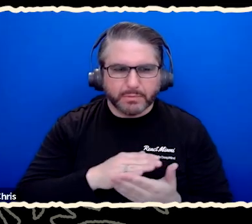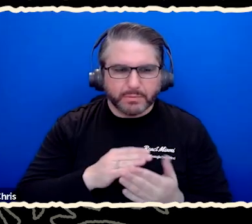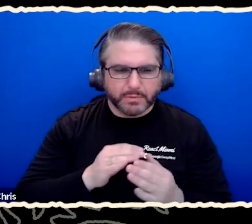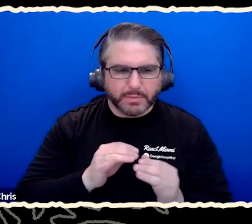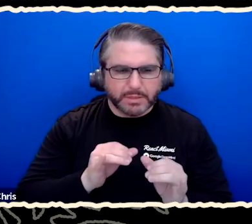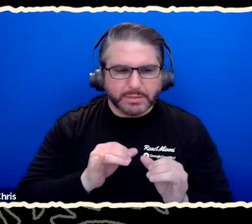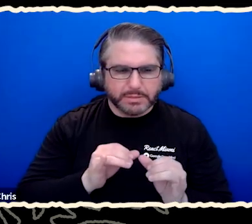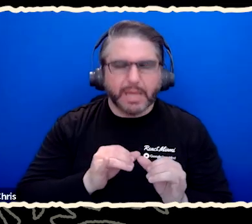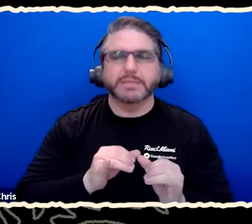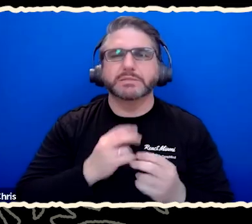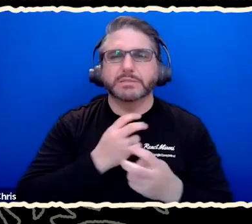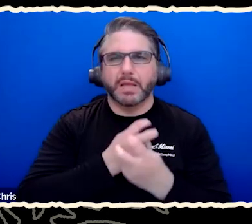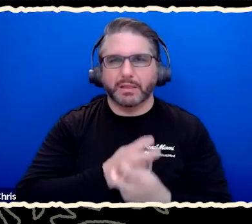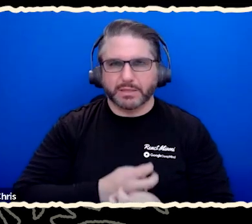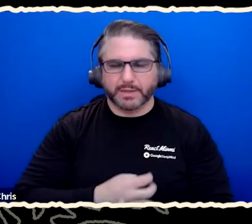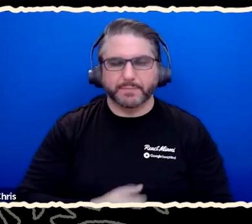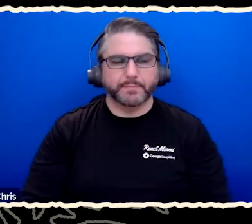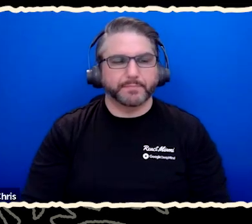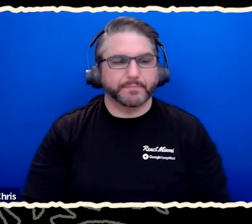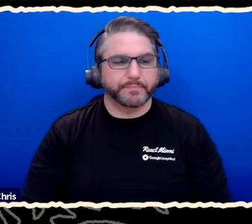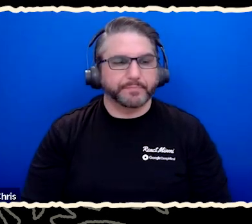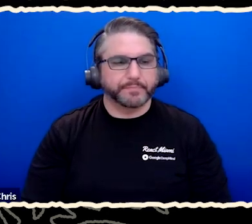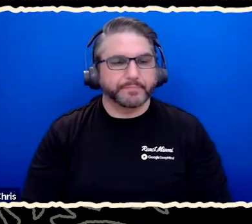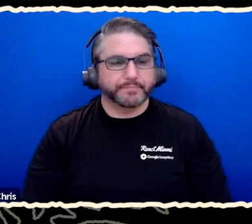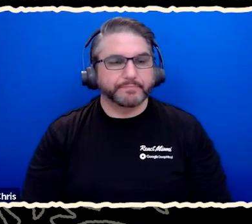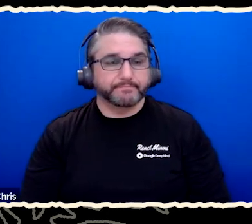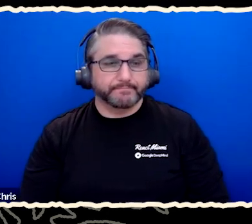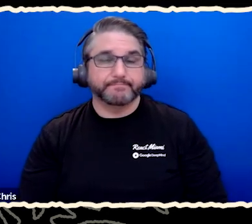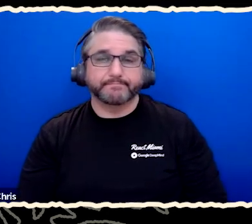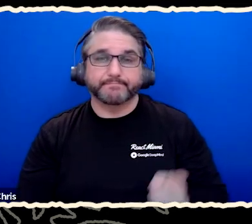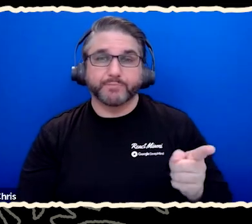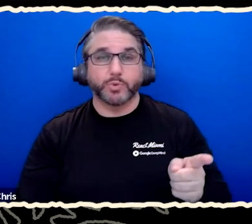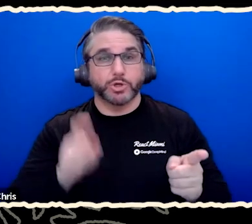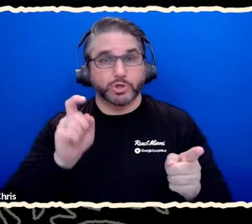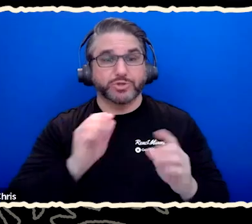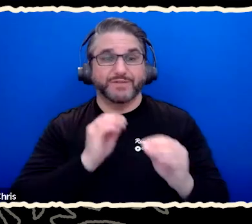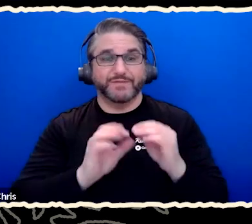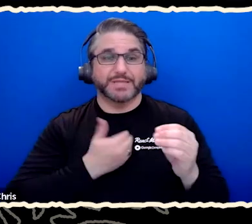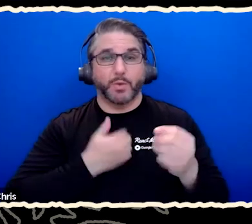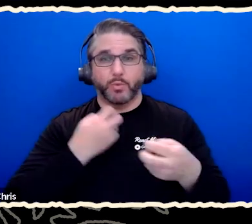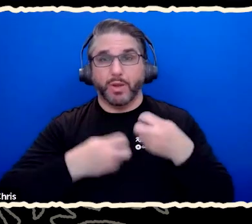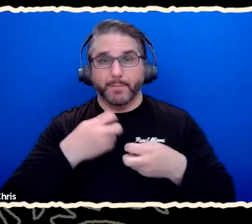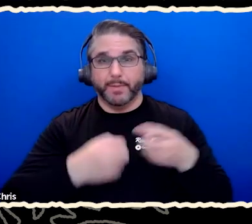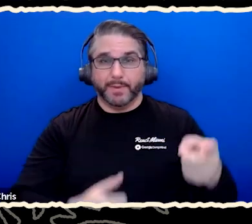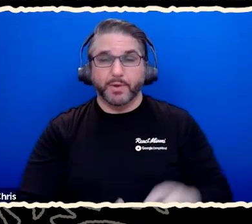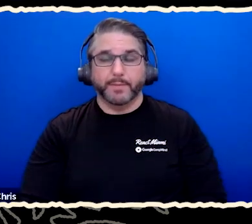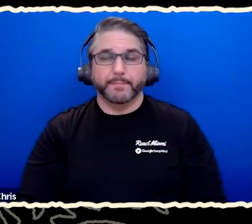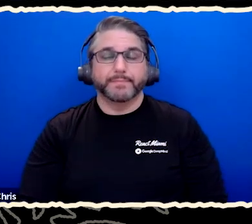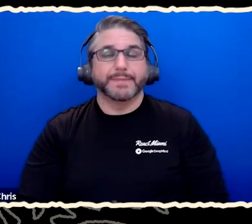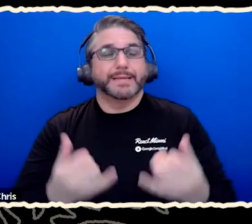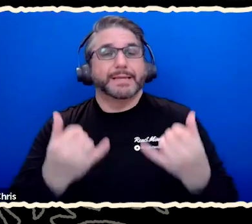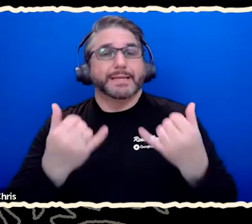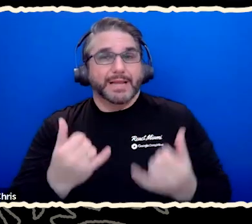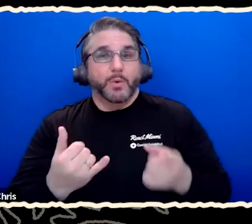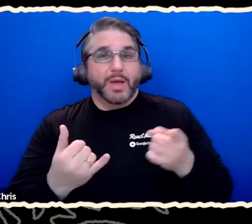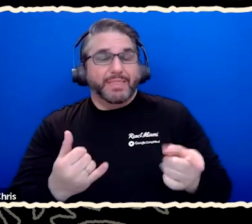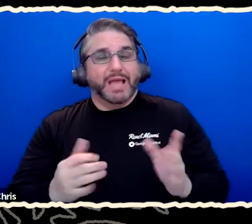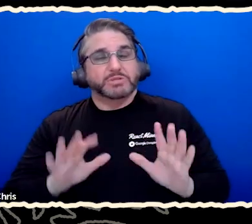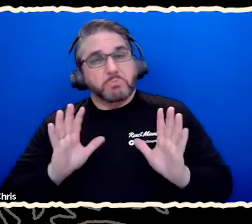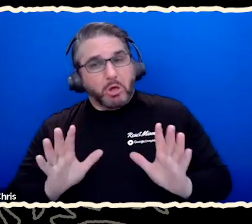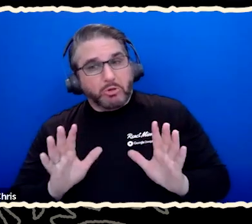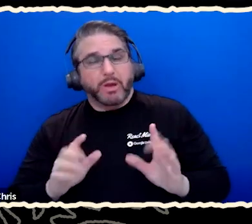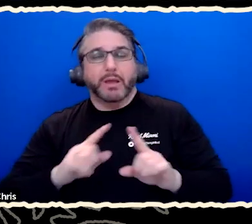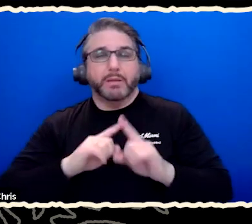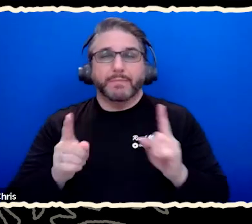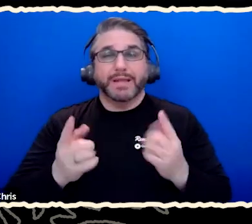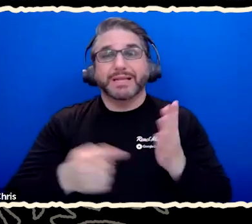And yeah, that should be able to fix our problem here. Now, that's all right, but sometimes the best in-between state